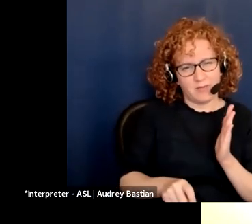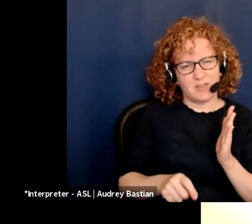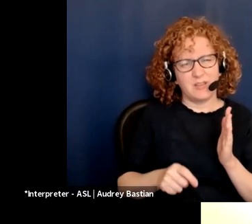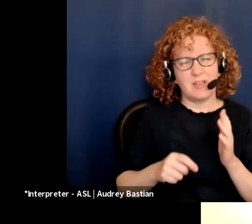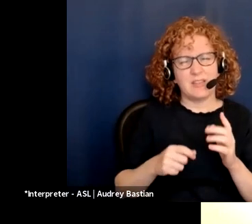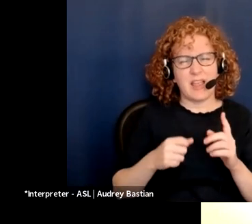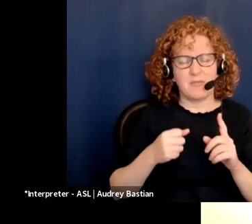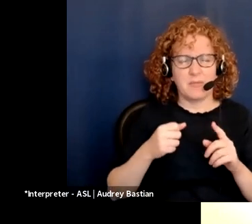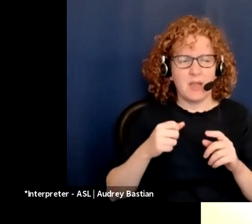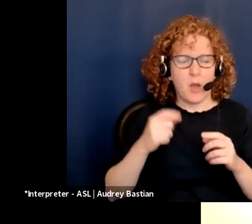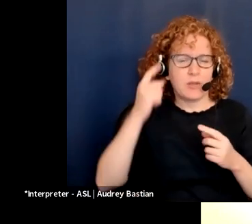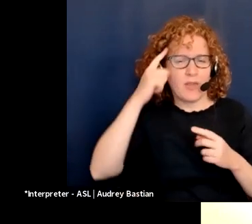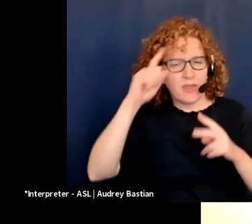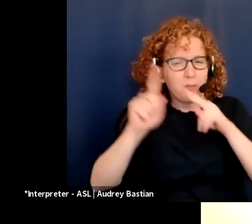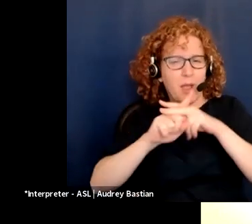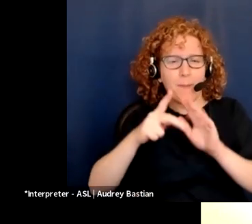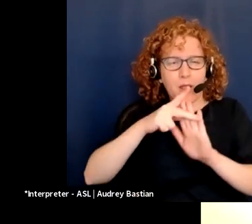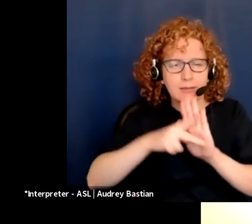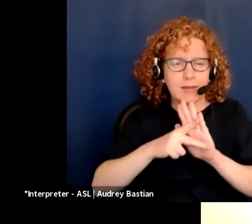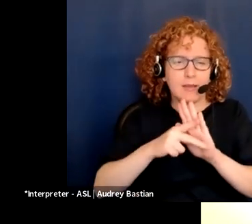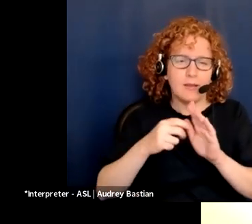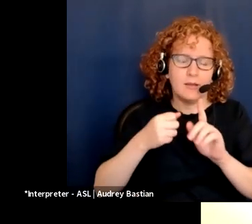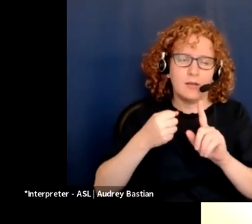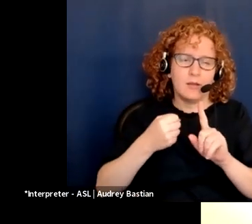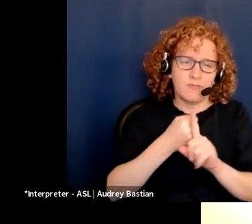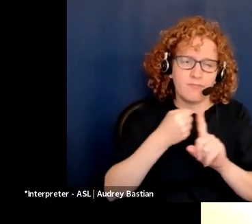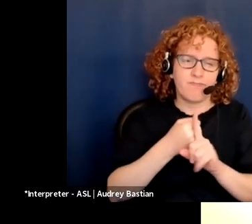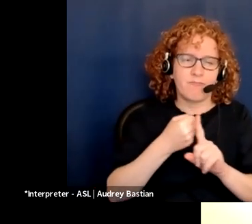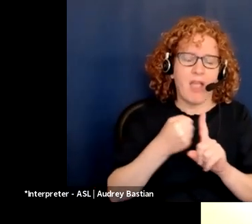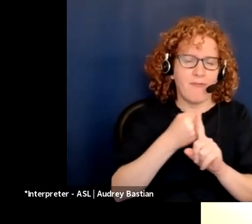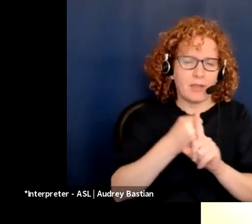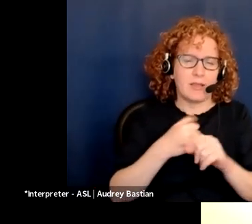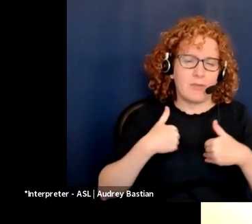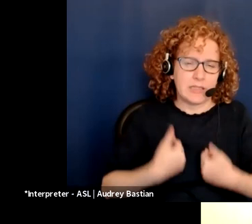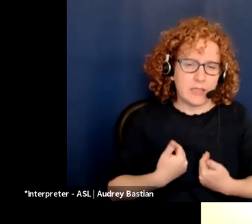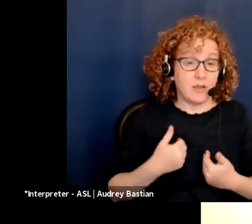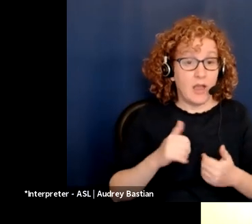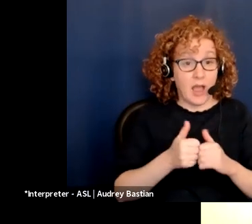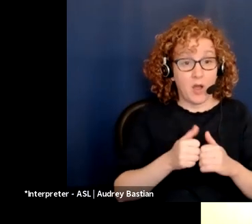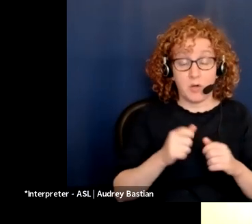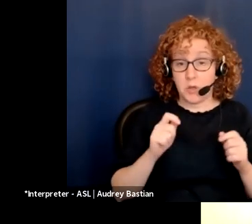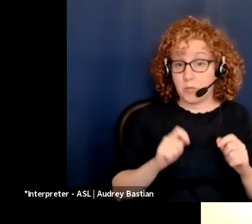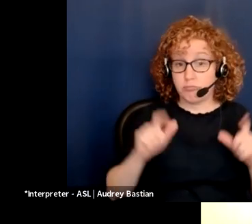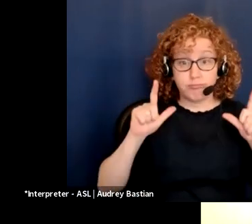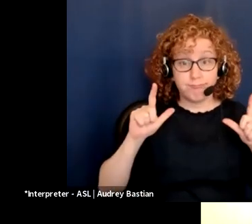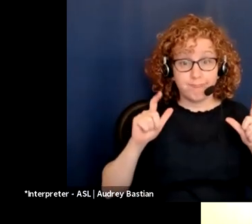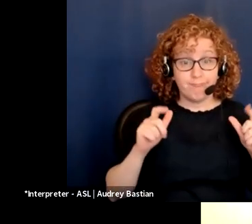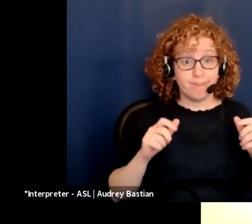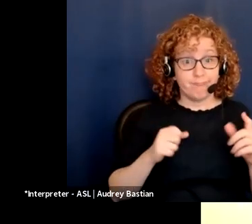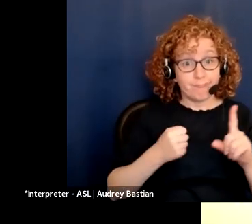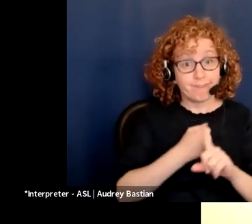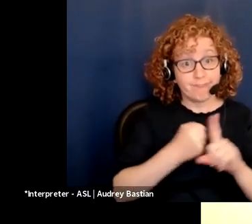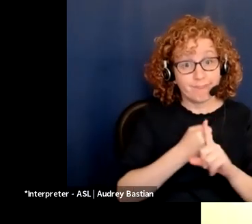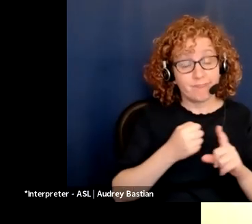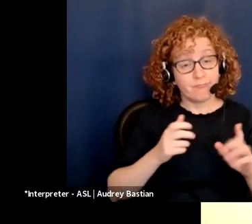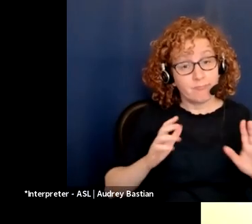fatigue. For both of you, how do you reinvigorate your energy, articulation, and optimism to keep showing up and keep pushing for